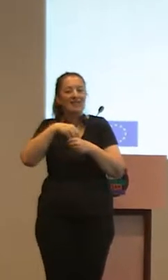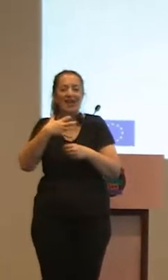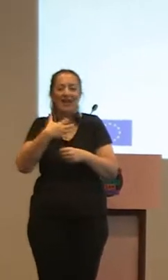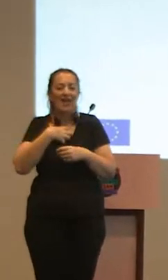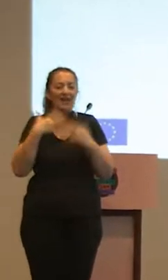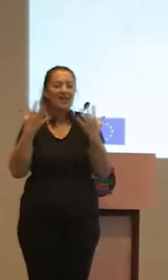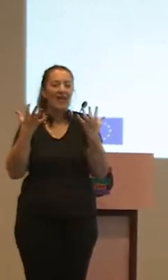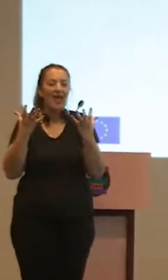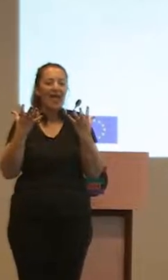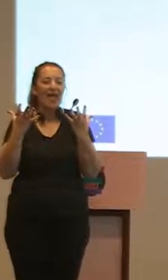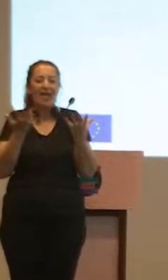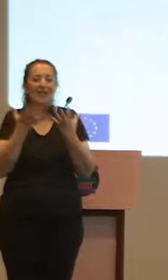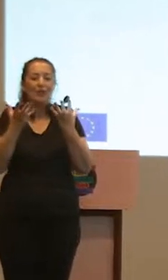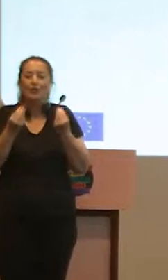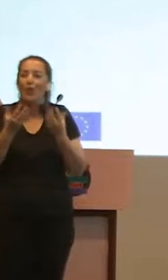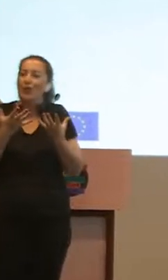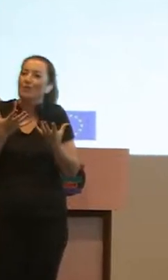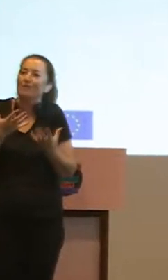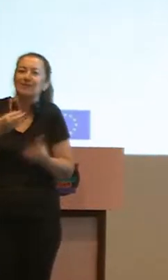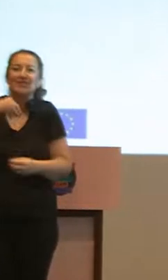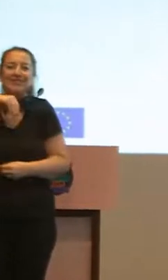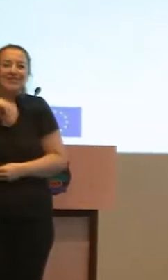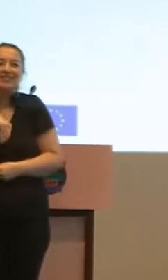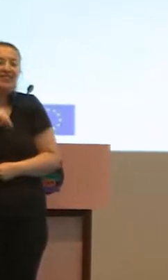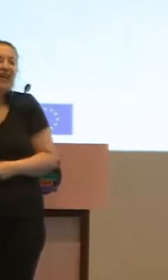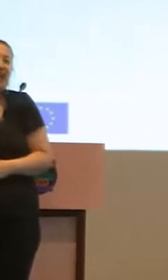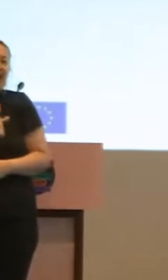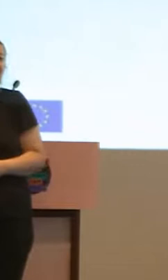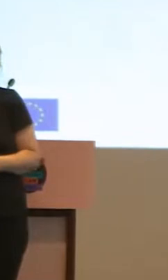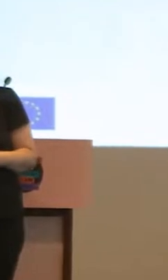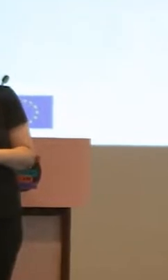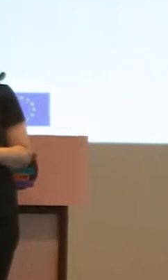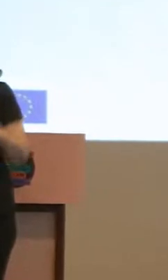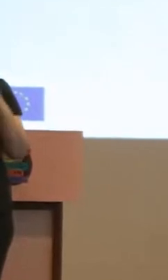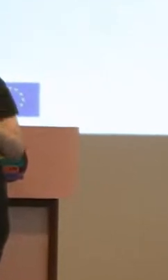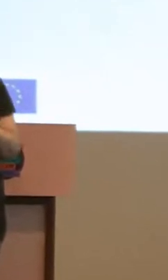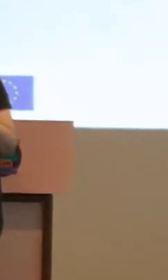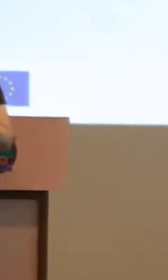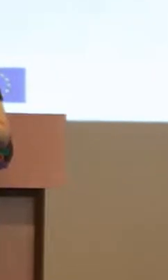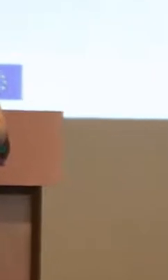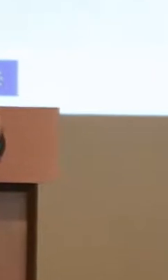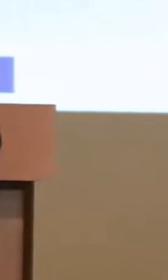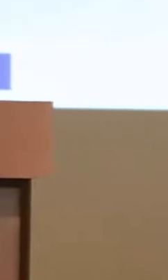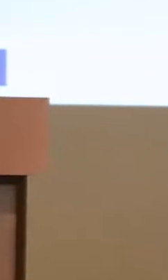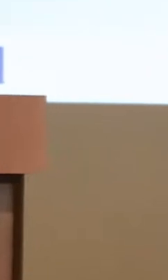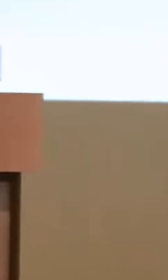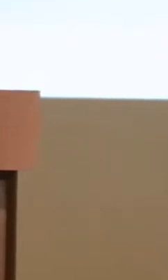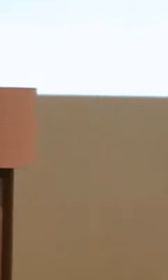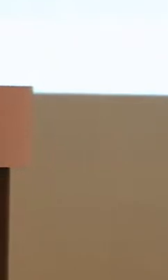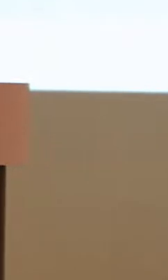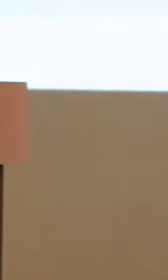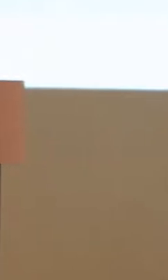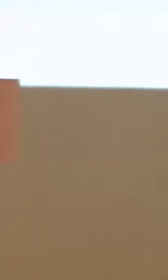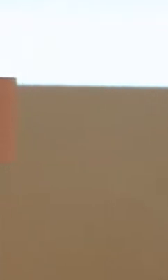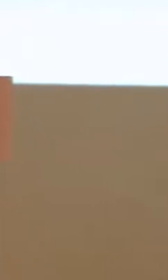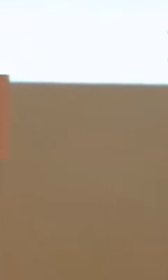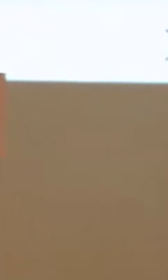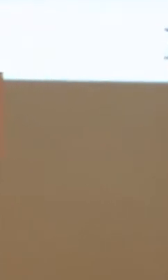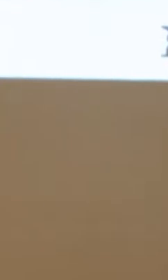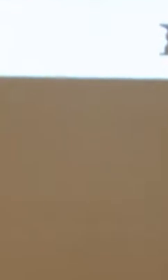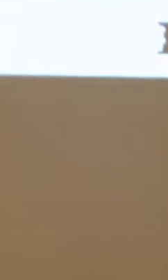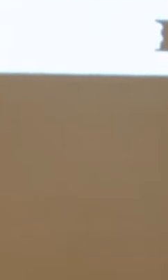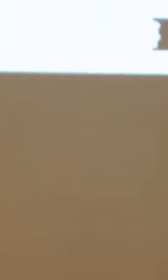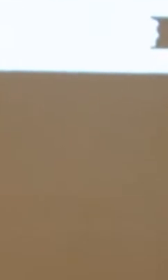own place of memory according to themselves the issue that is most dear to their hearts but in